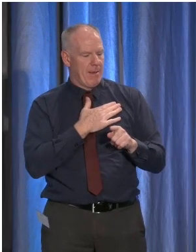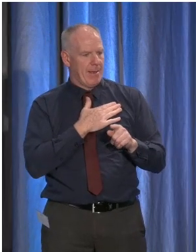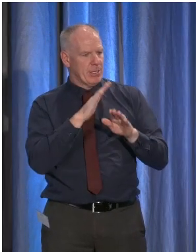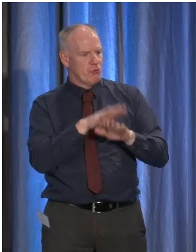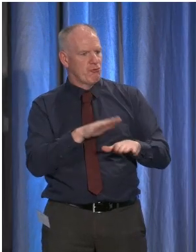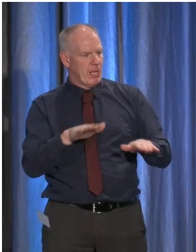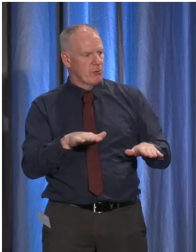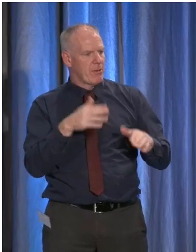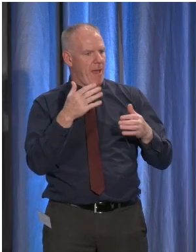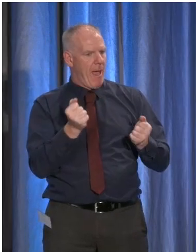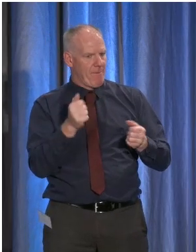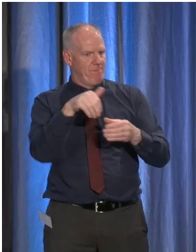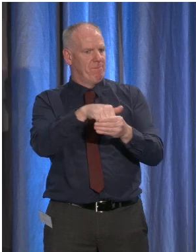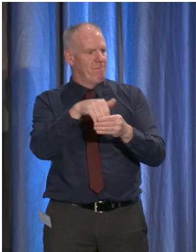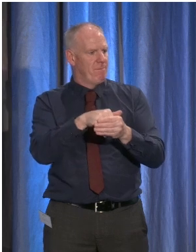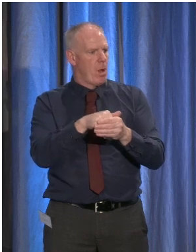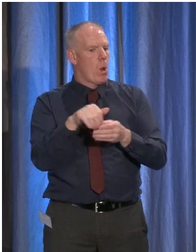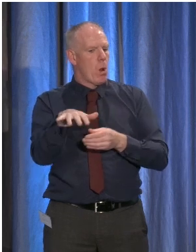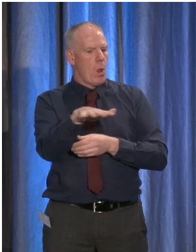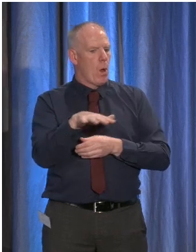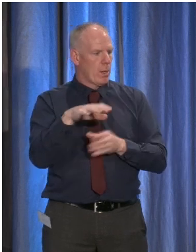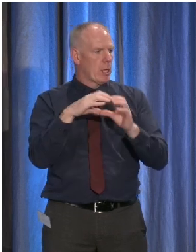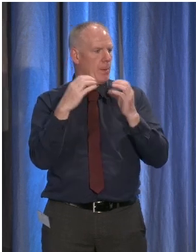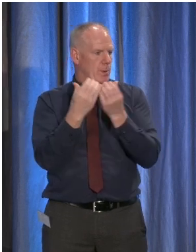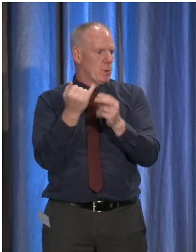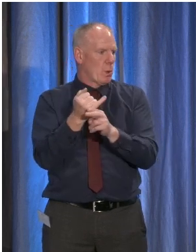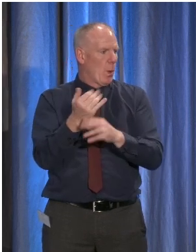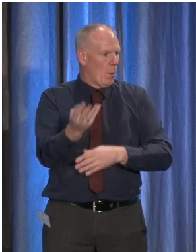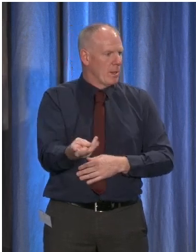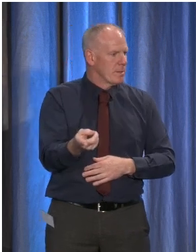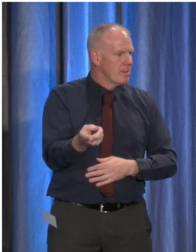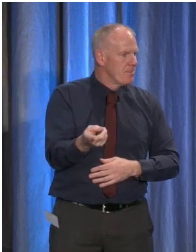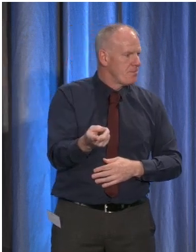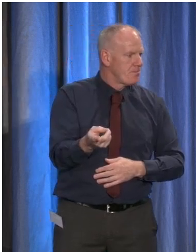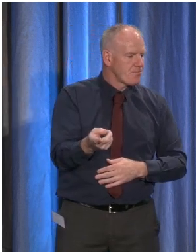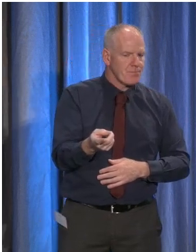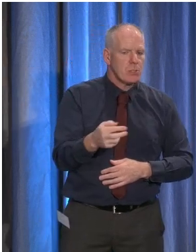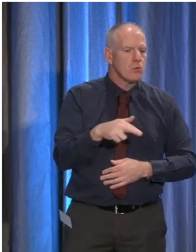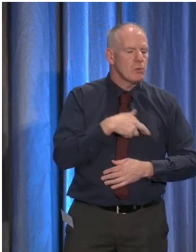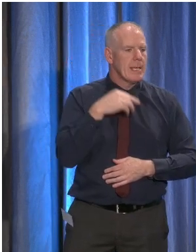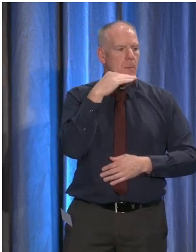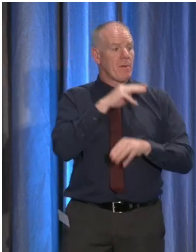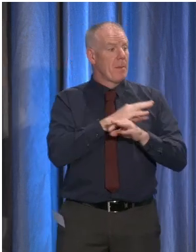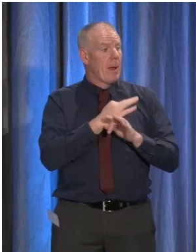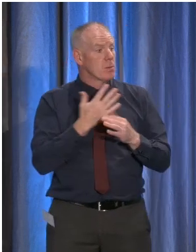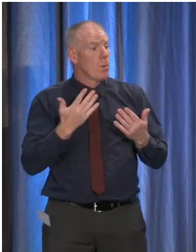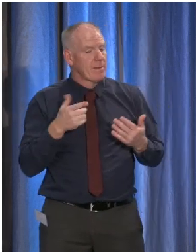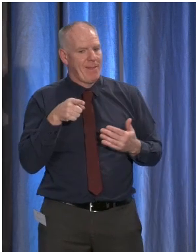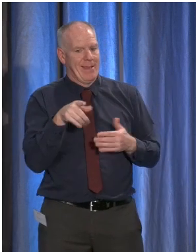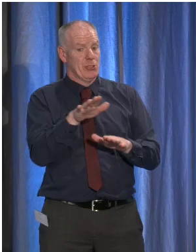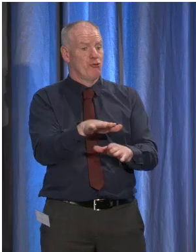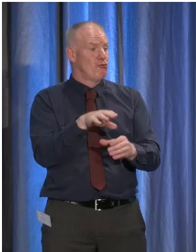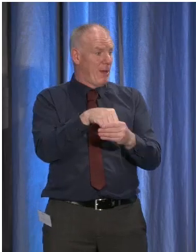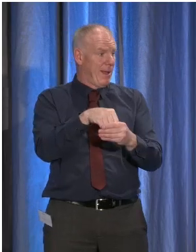their children having a place in their local community schools. And what really matters to them is that their